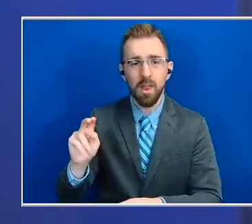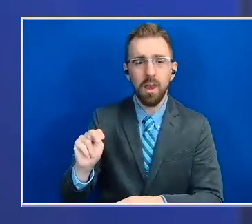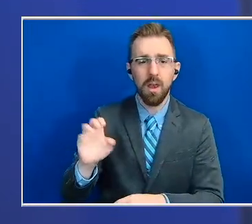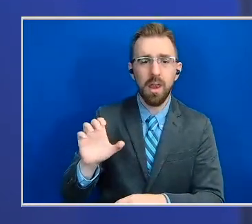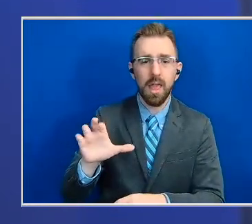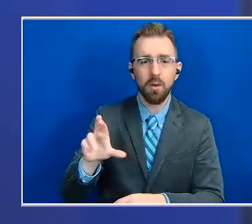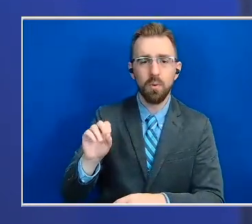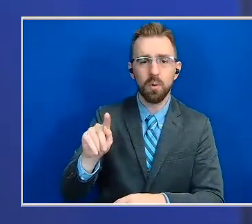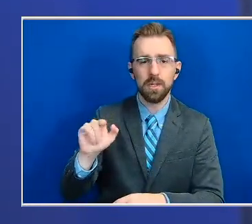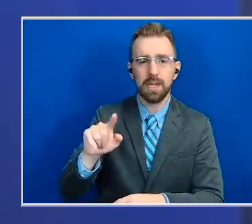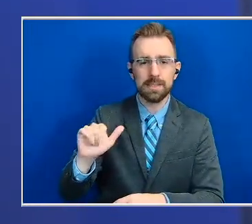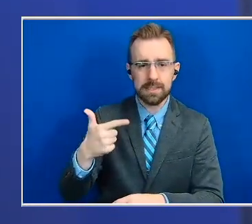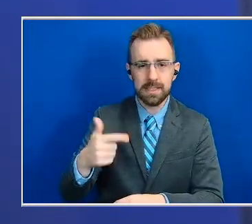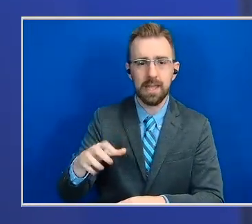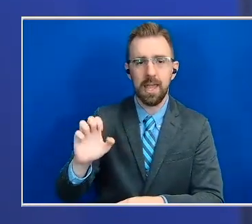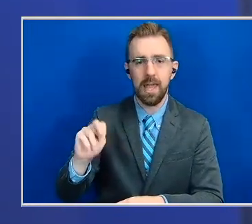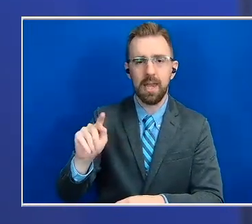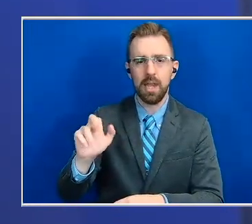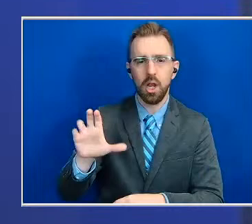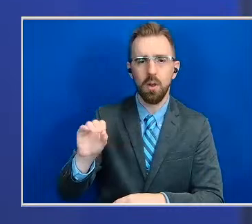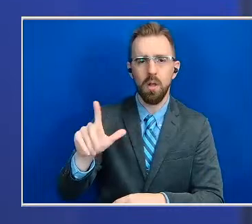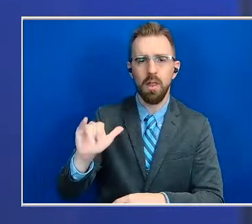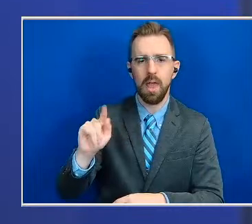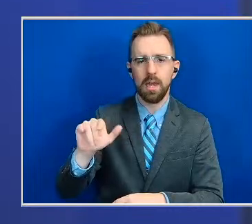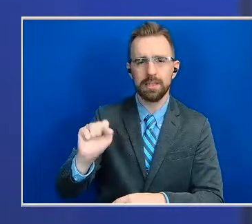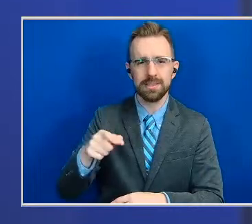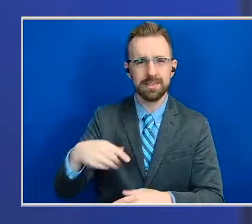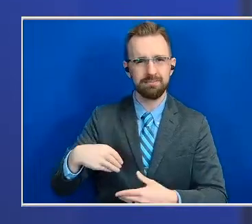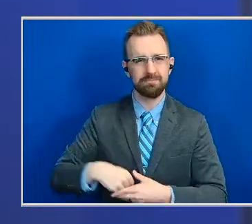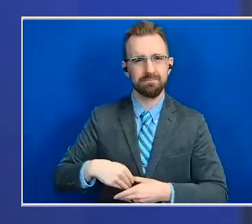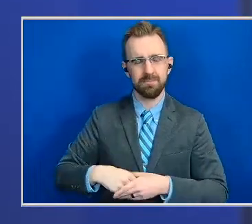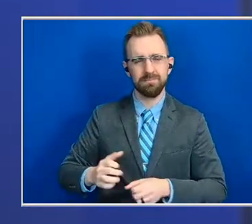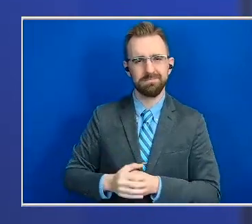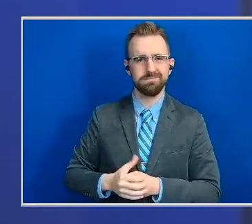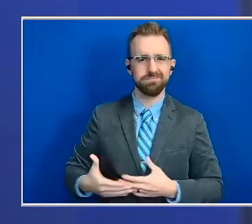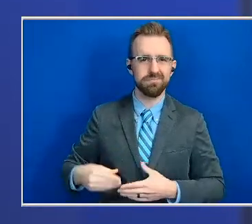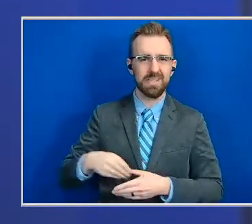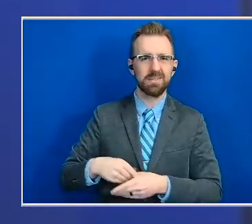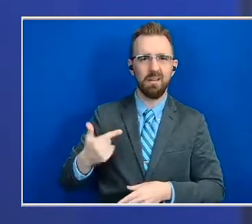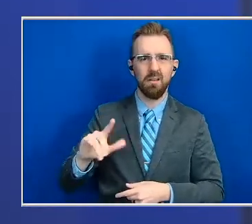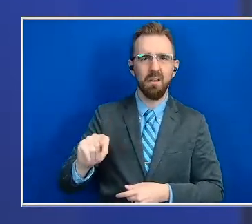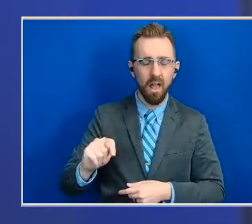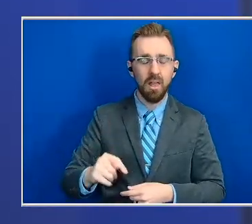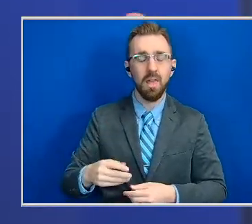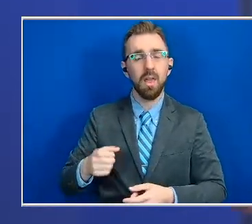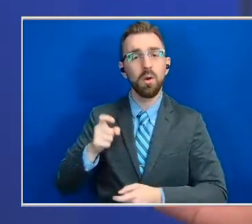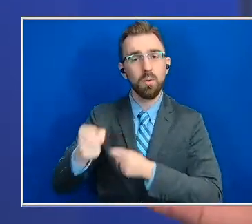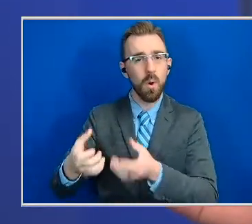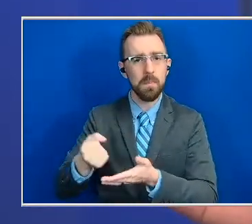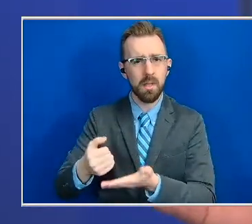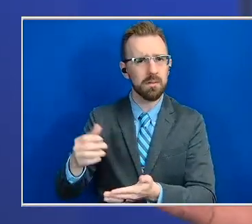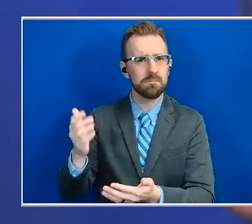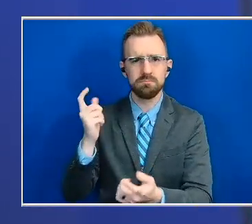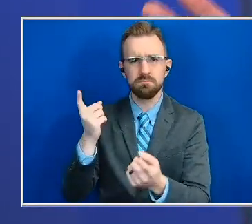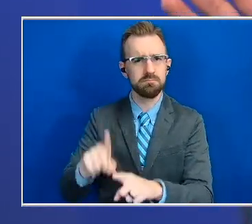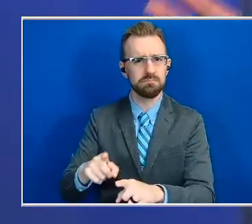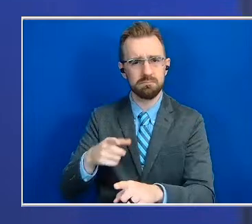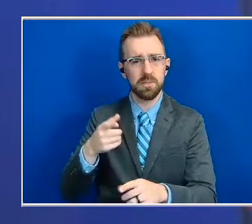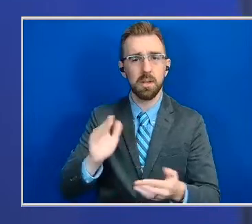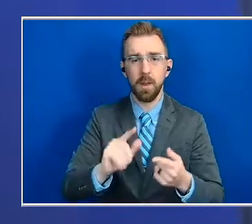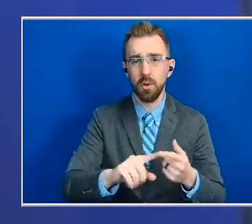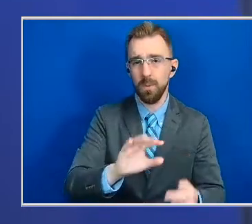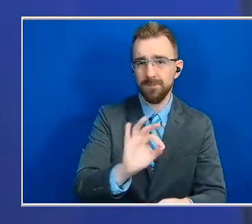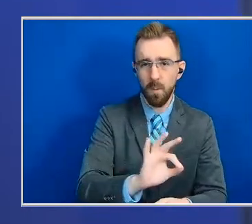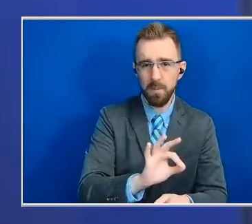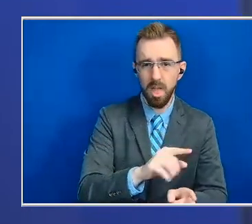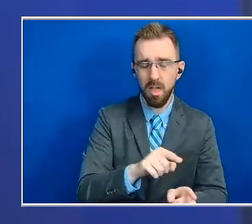a devastating inflammation of their gut. And donor breast milk is best for that, because breast milk compared to formula, breast milk